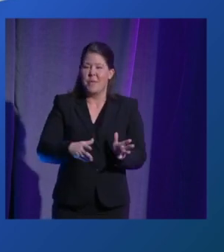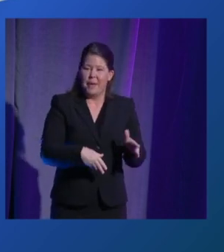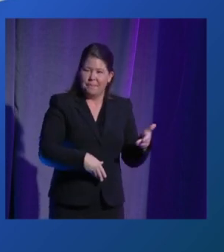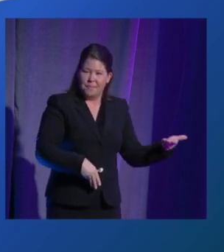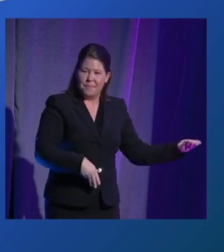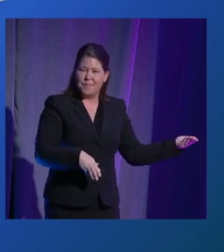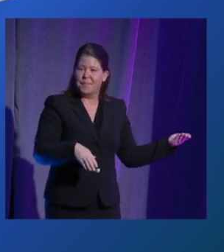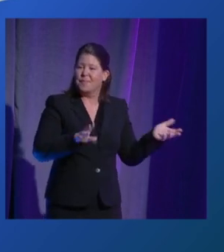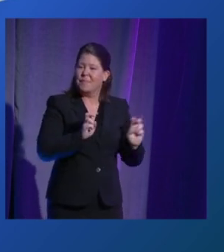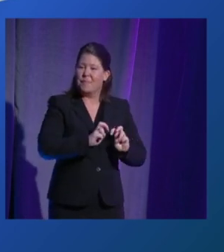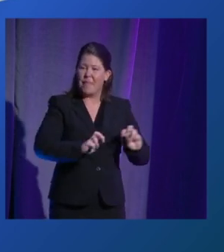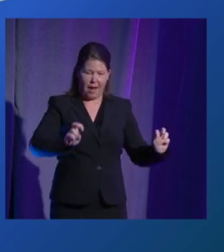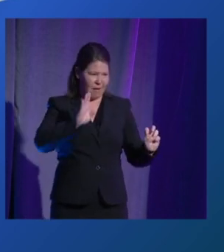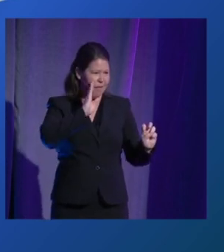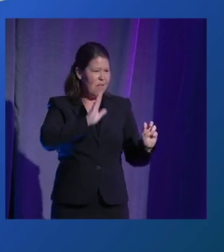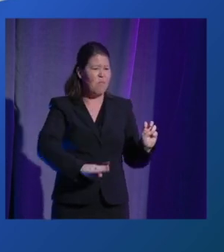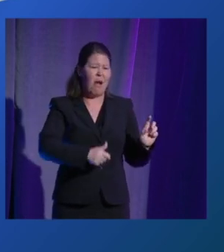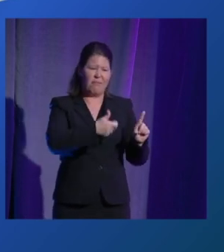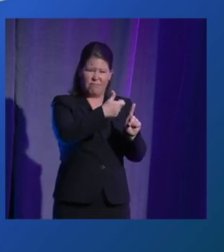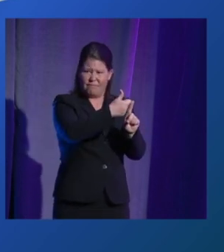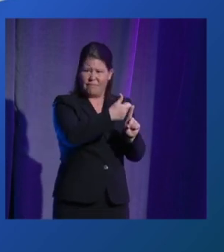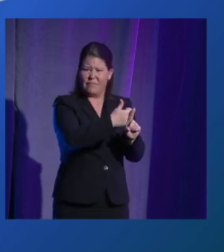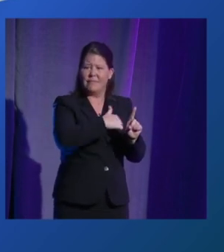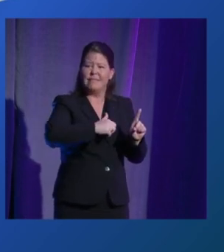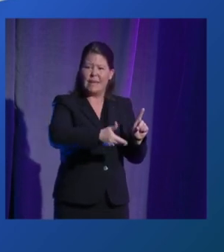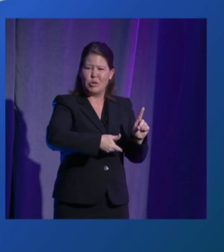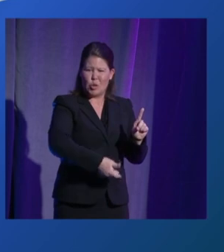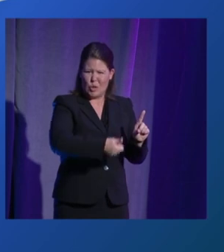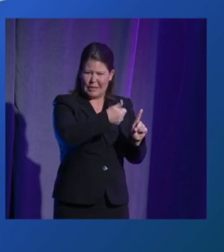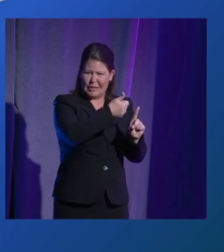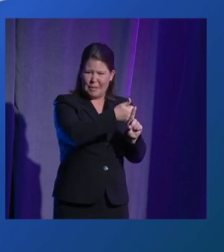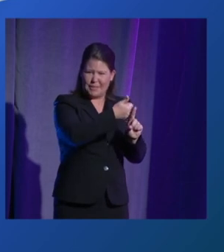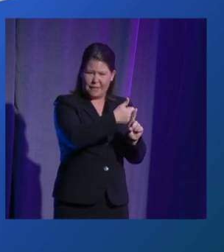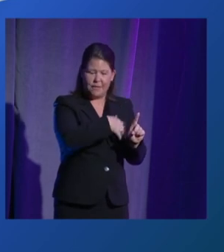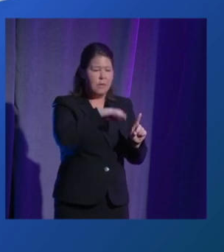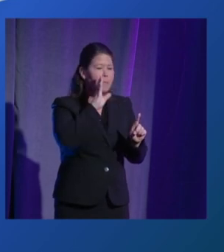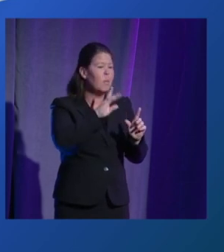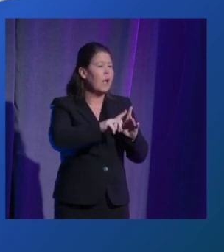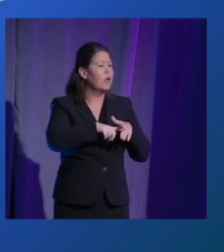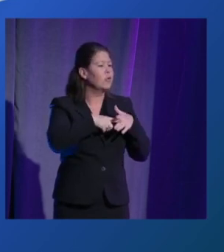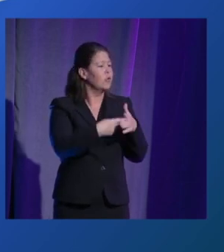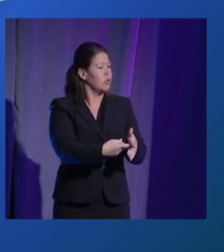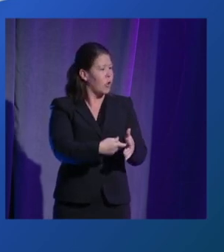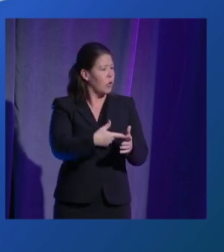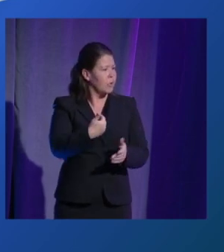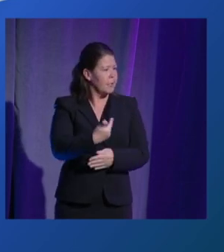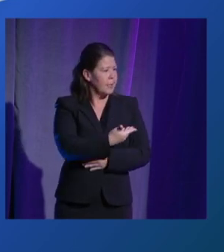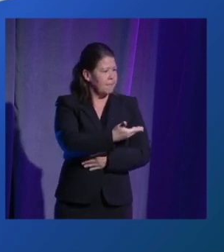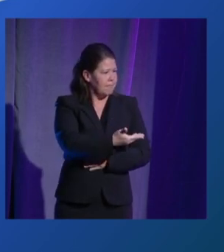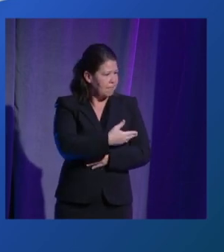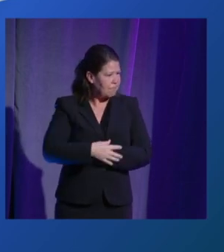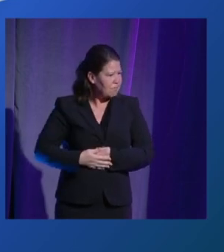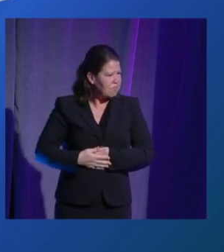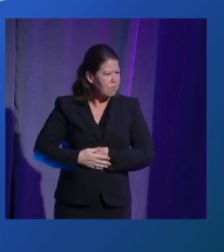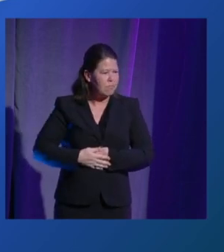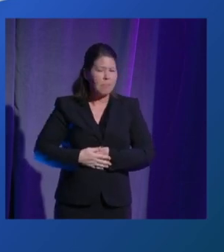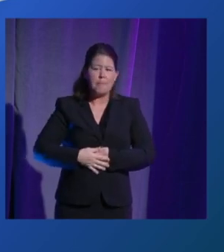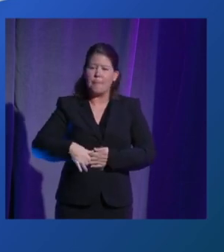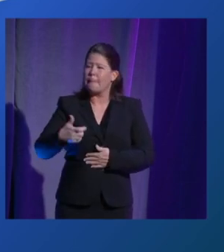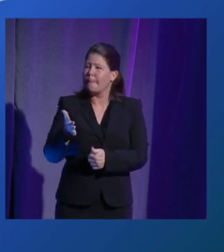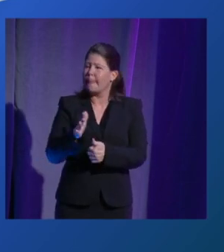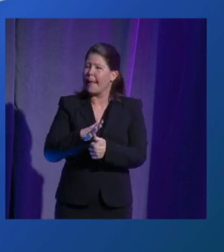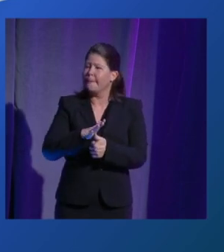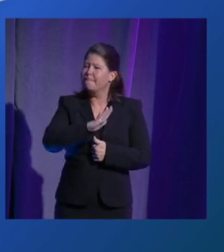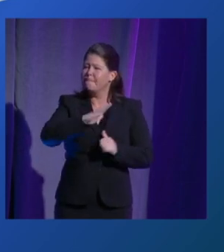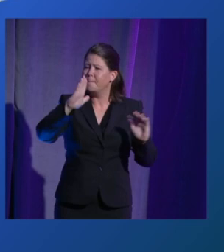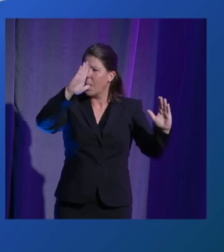do more in-depth introductions of themselves and they're going to start with you know describing their hopes and dreams for this